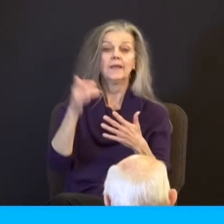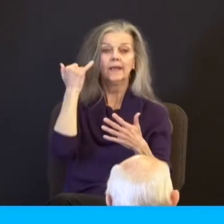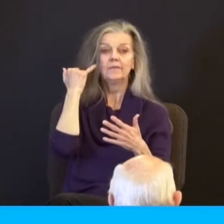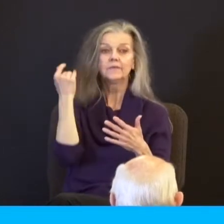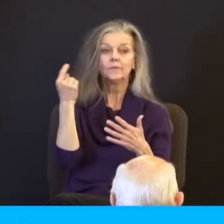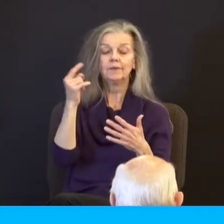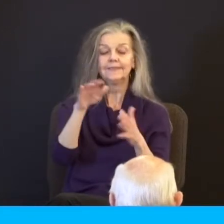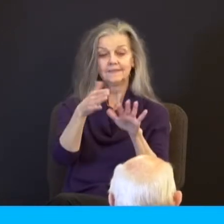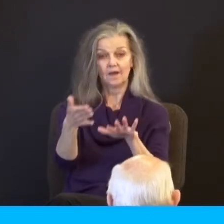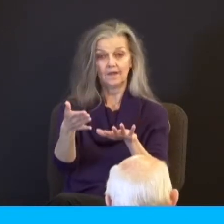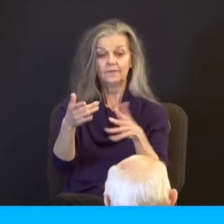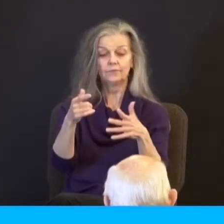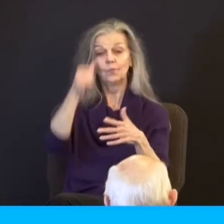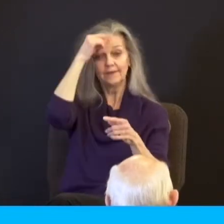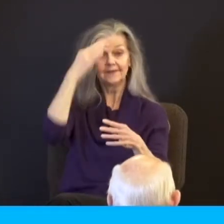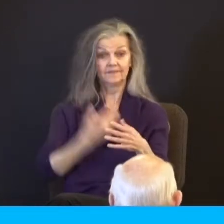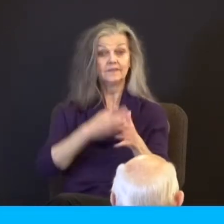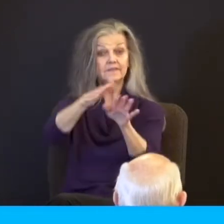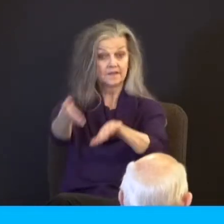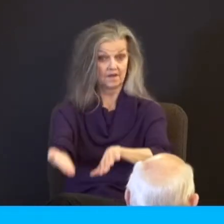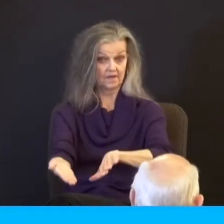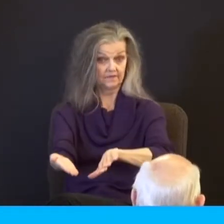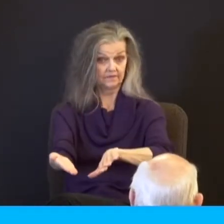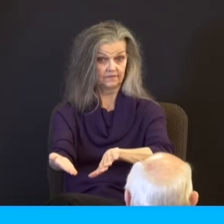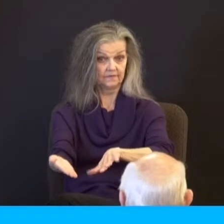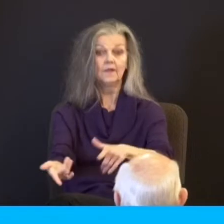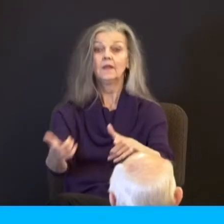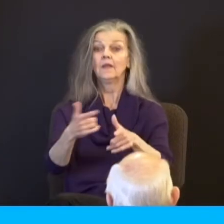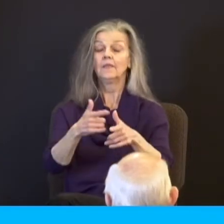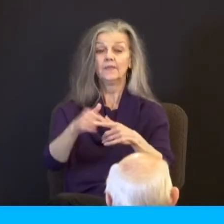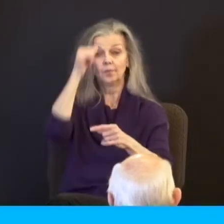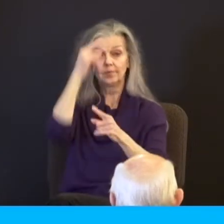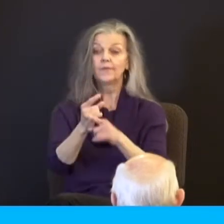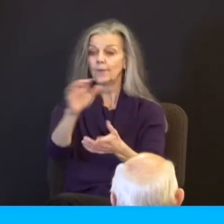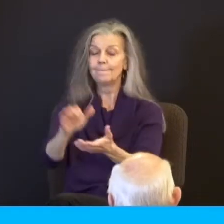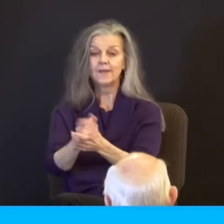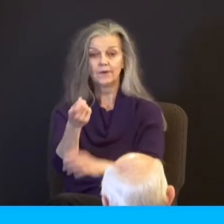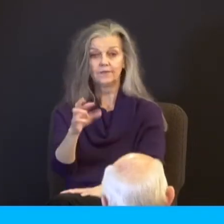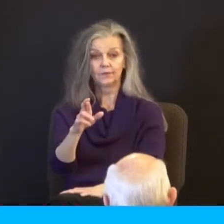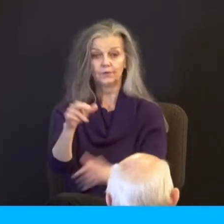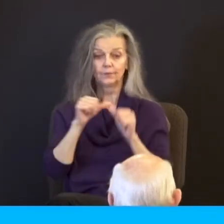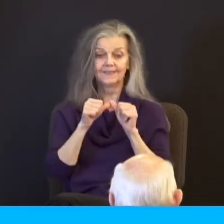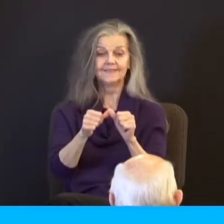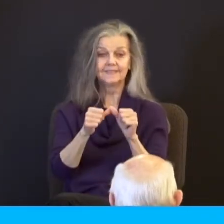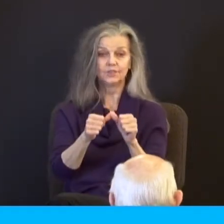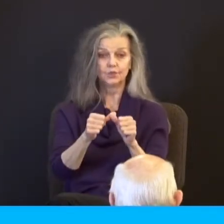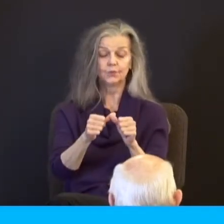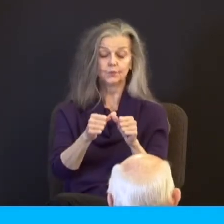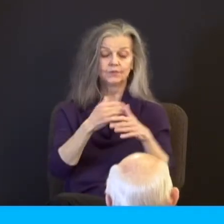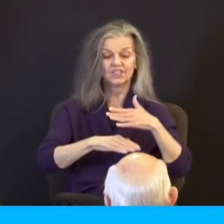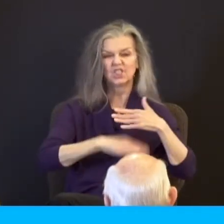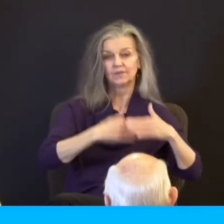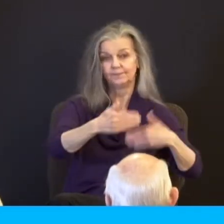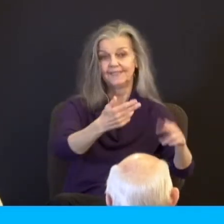raise up a child, it's put in the name of that deceased brother. The name continues within the lineage. Well,